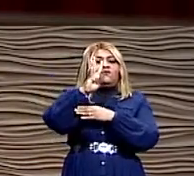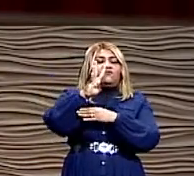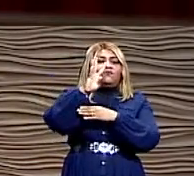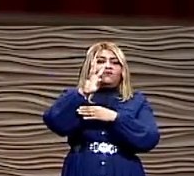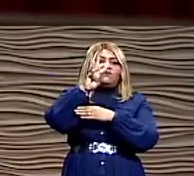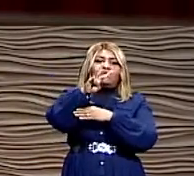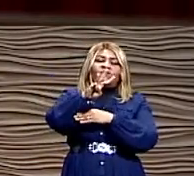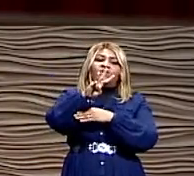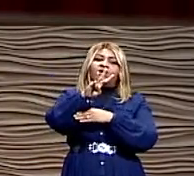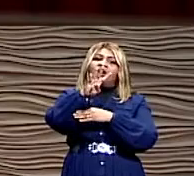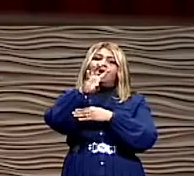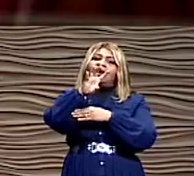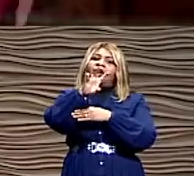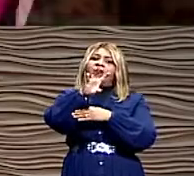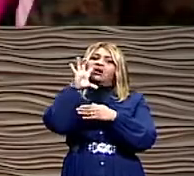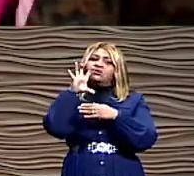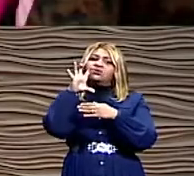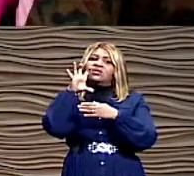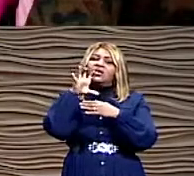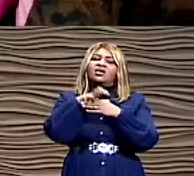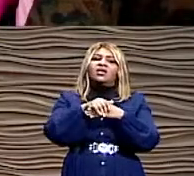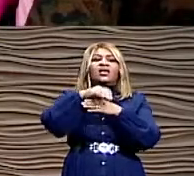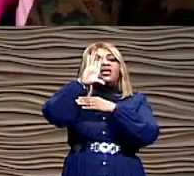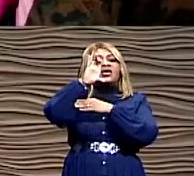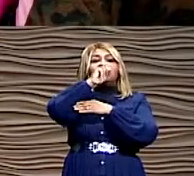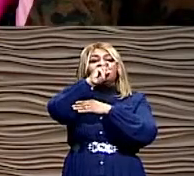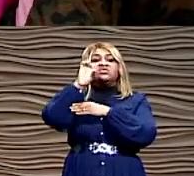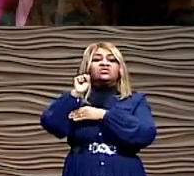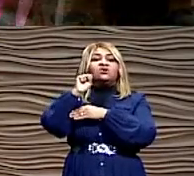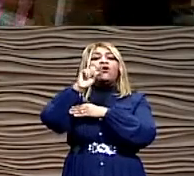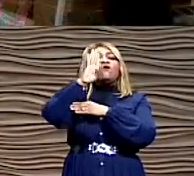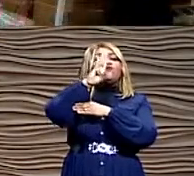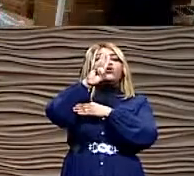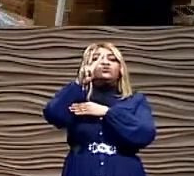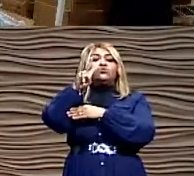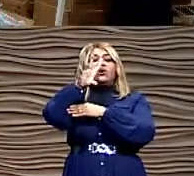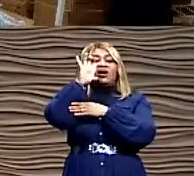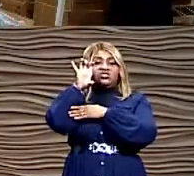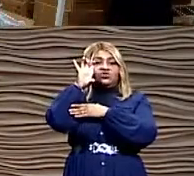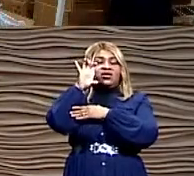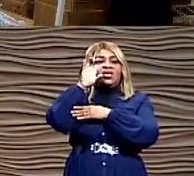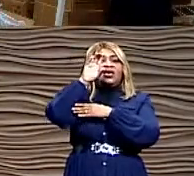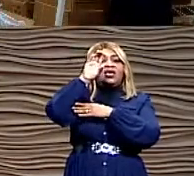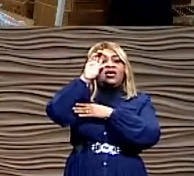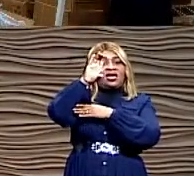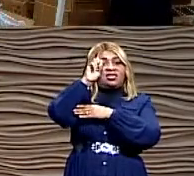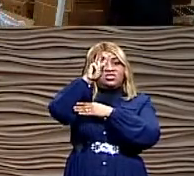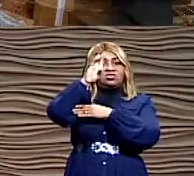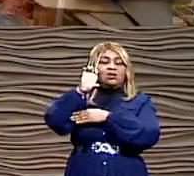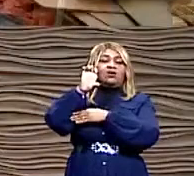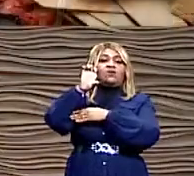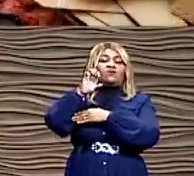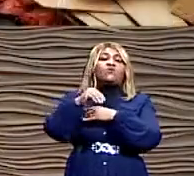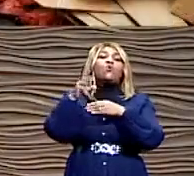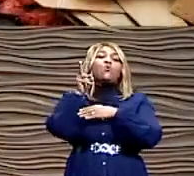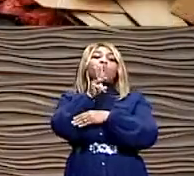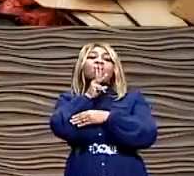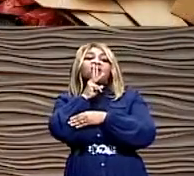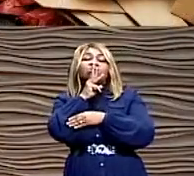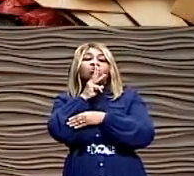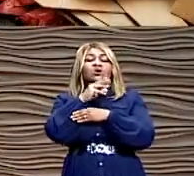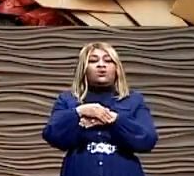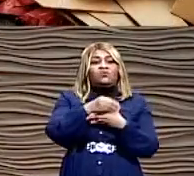of water this past Friday. Amen. 4,200 cases of water. And we also were able to